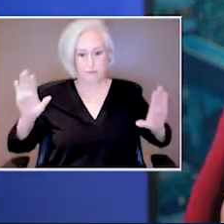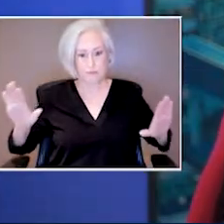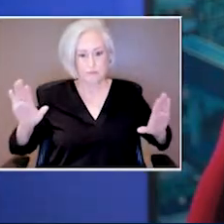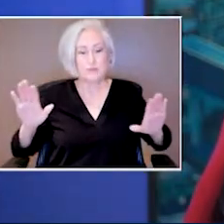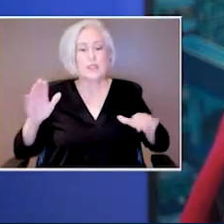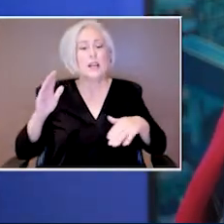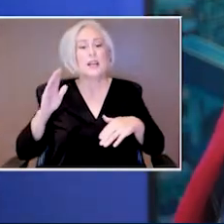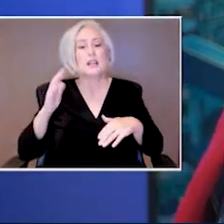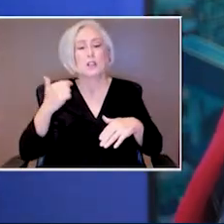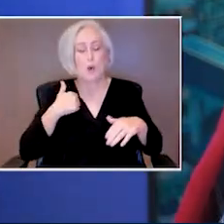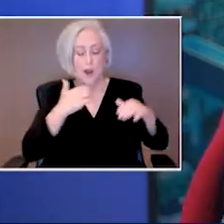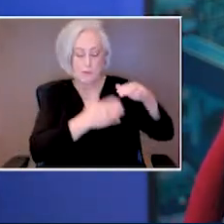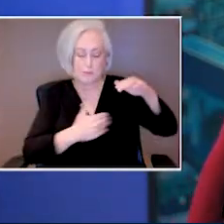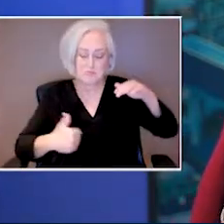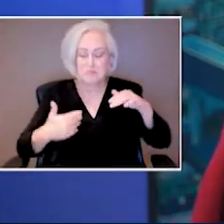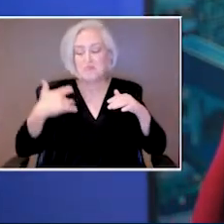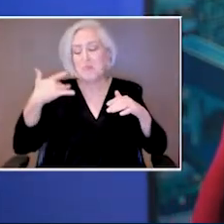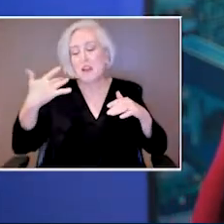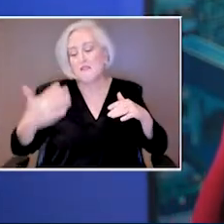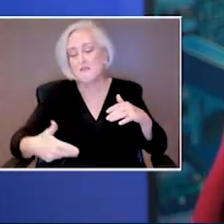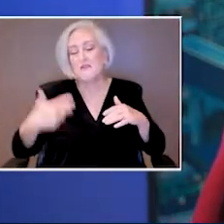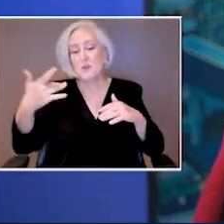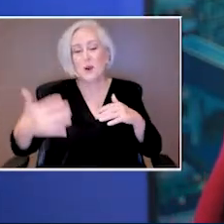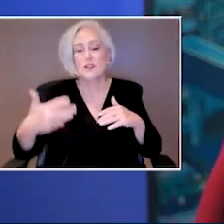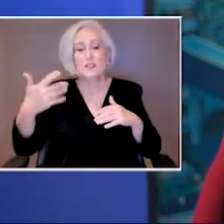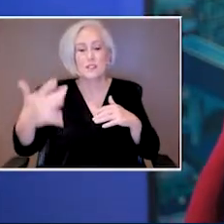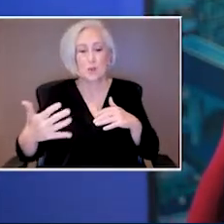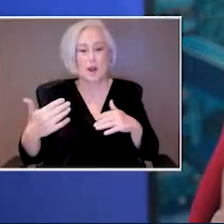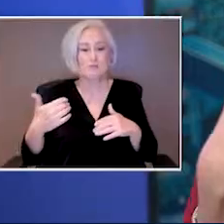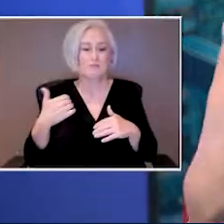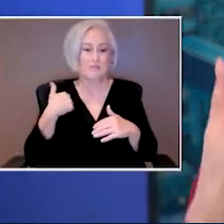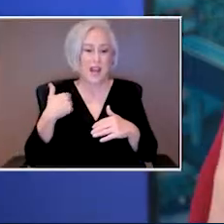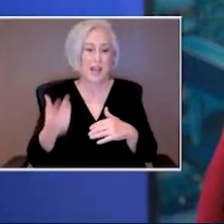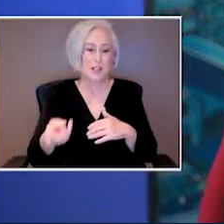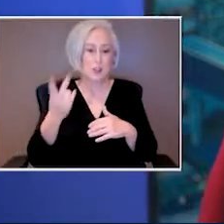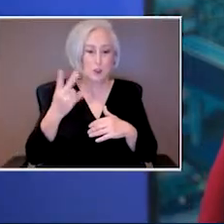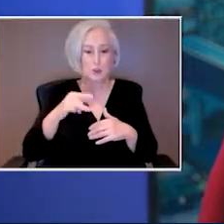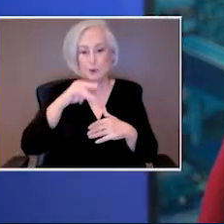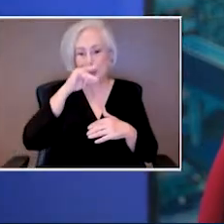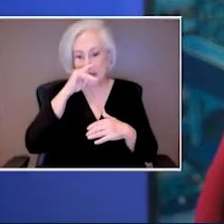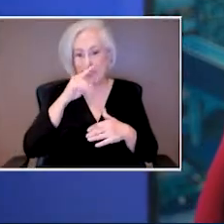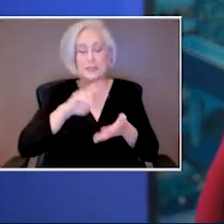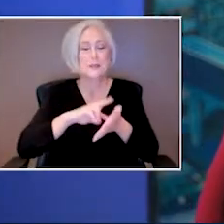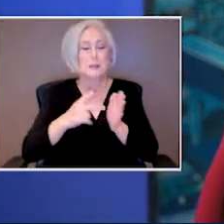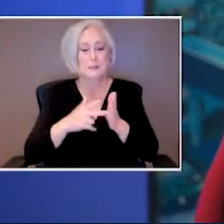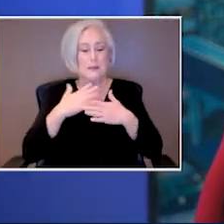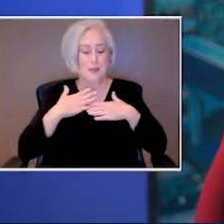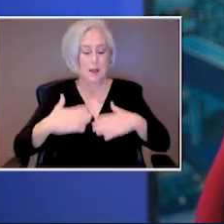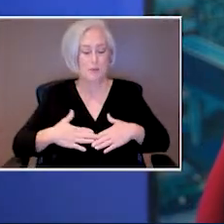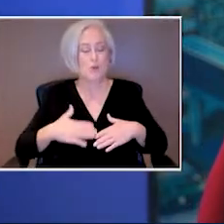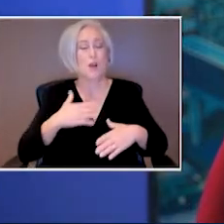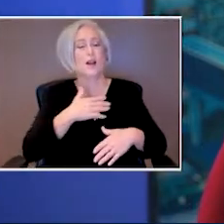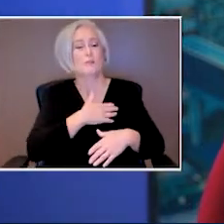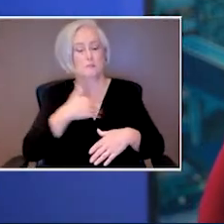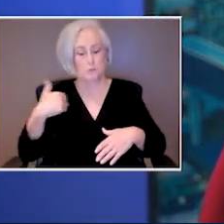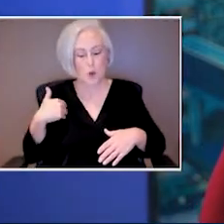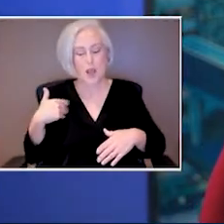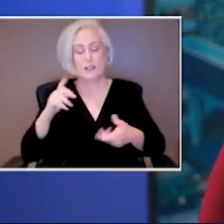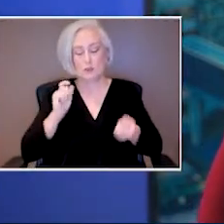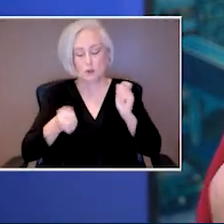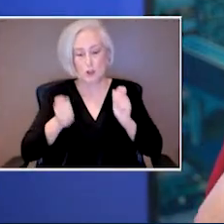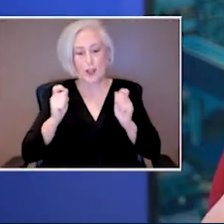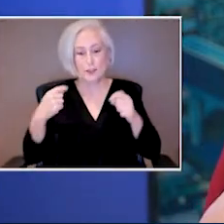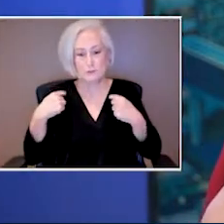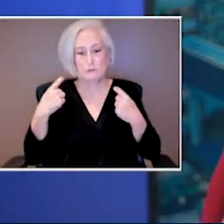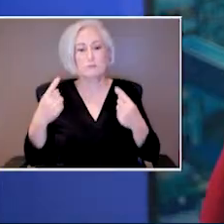check around here and there. I had 2 kids, so I had a lot of changes in my breasts over the last several years.